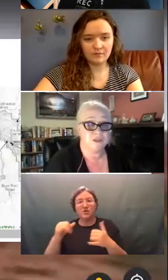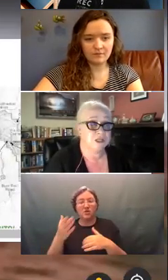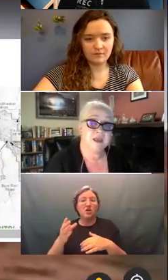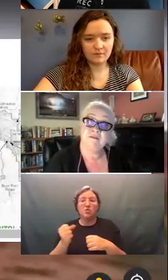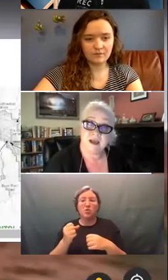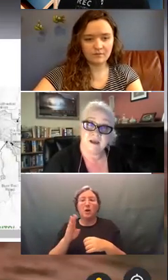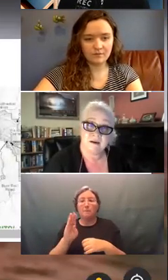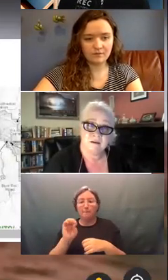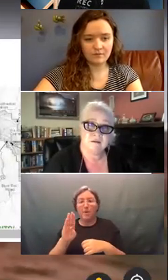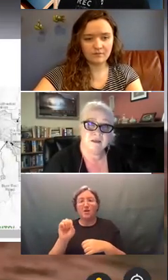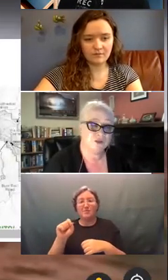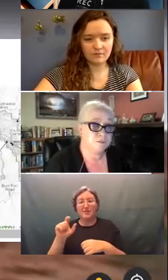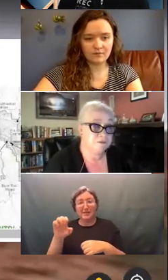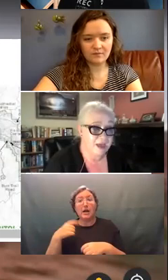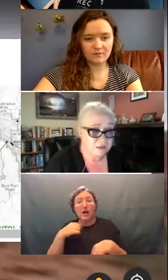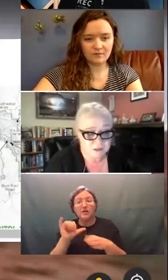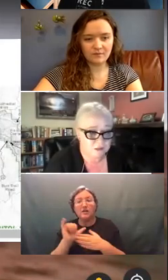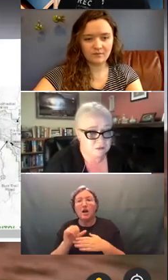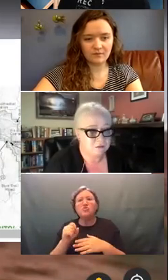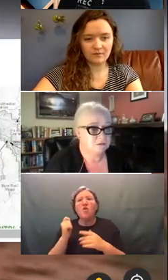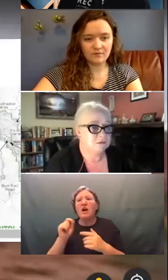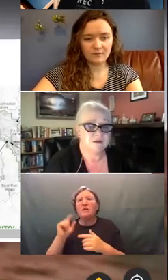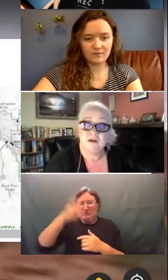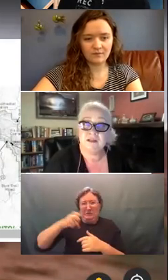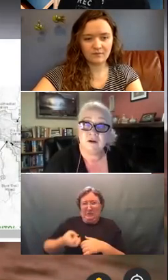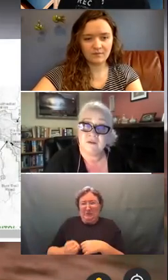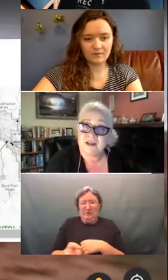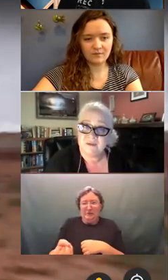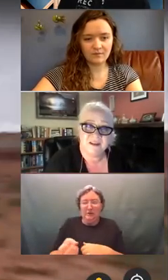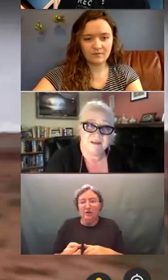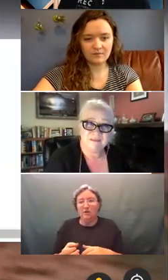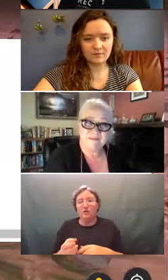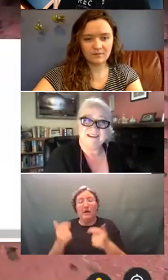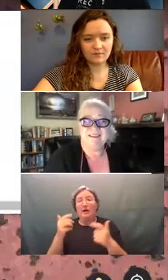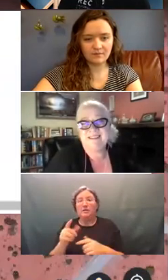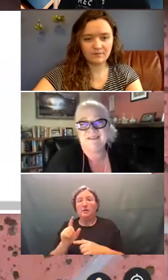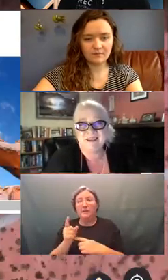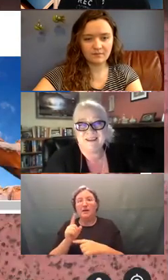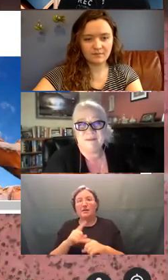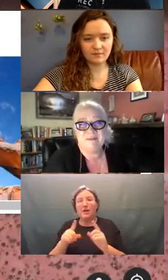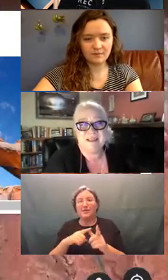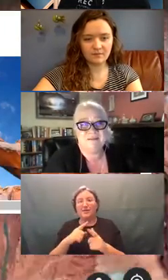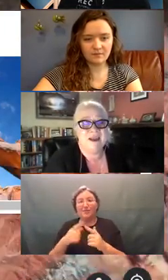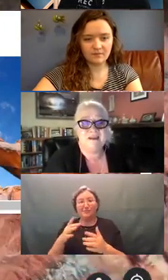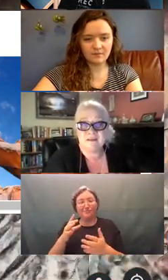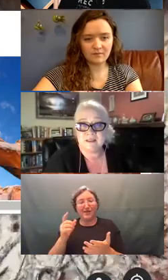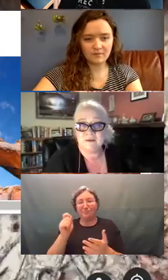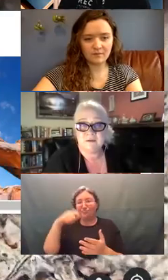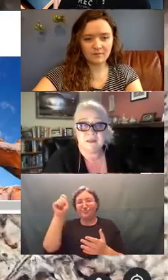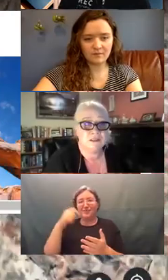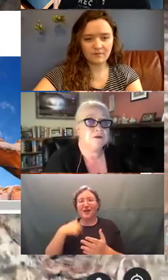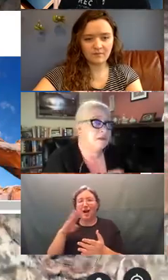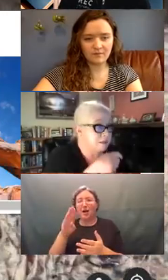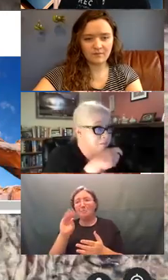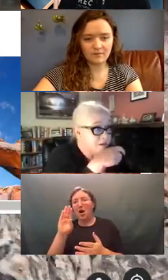ride, which I have done. It's super fast. It's over and done within a minute, but then you can say you've taken a bobsled ride, and there's lots of other